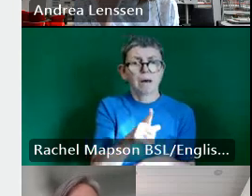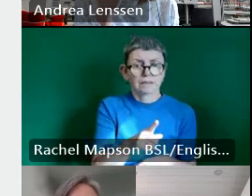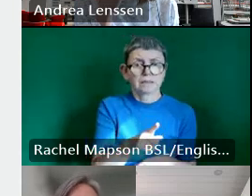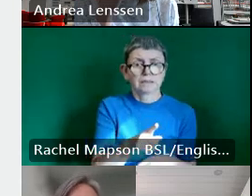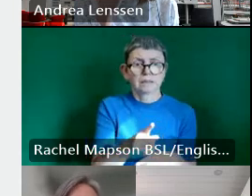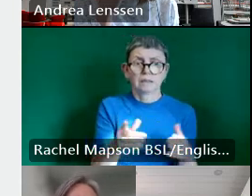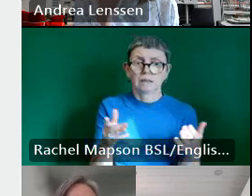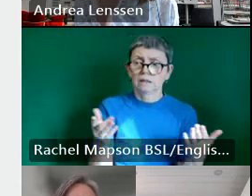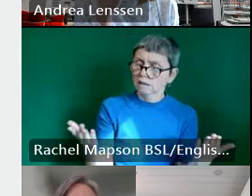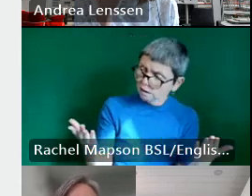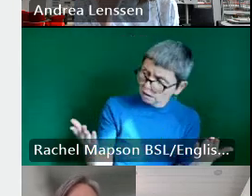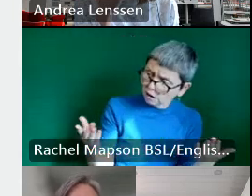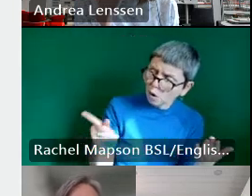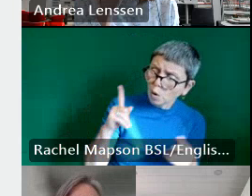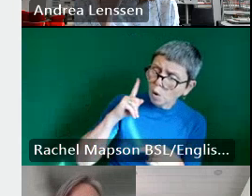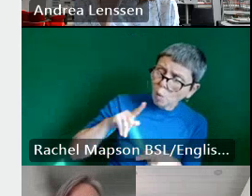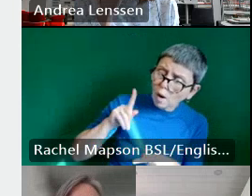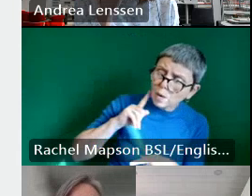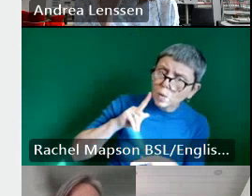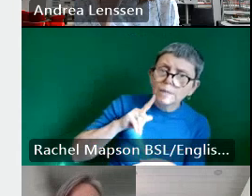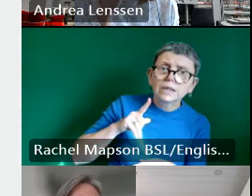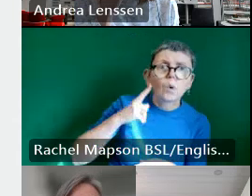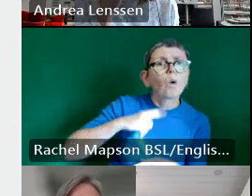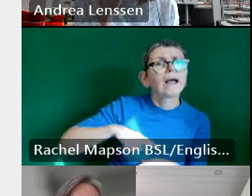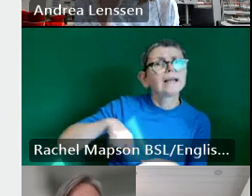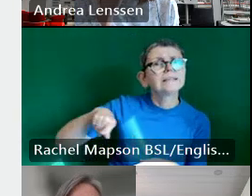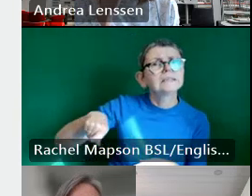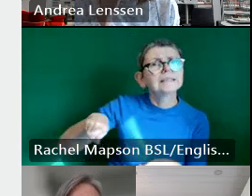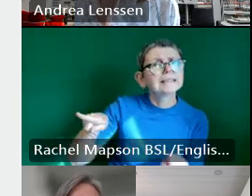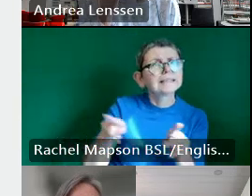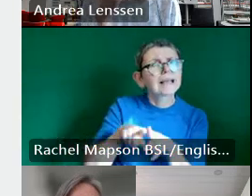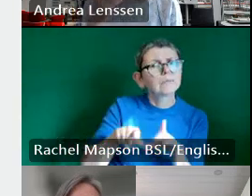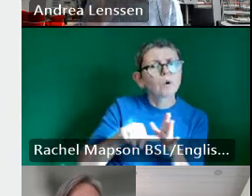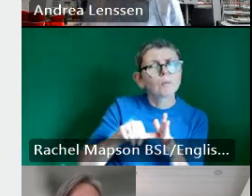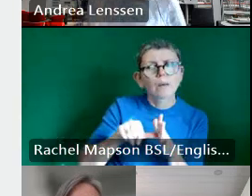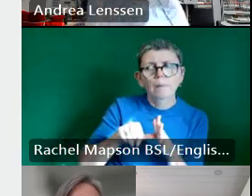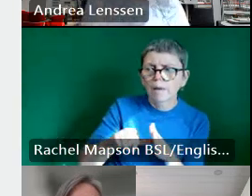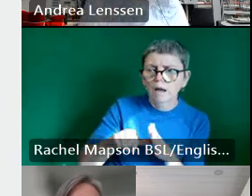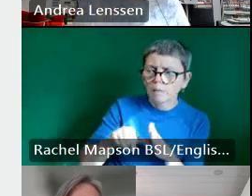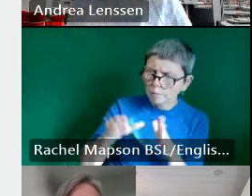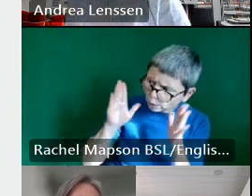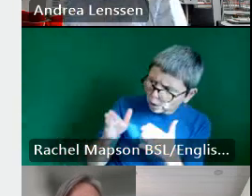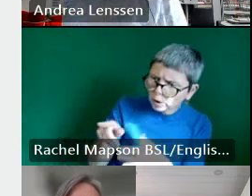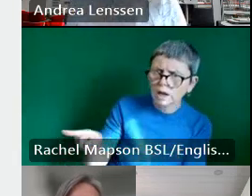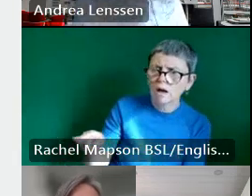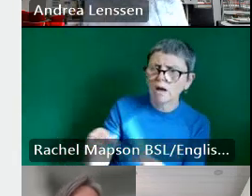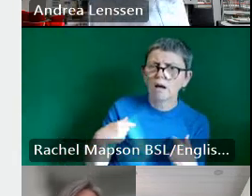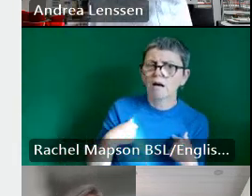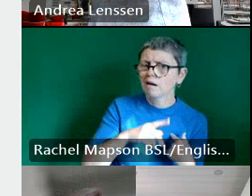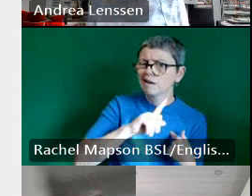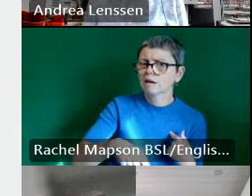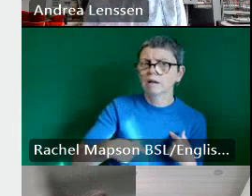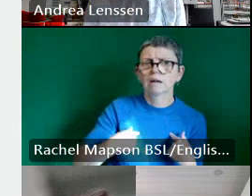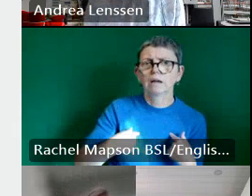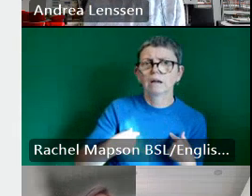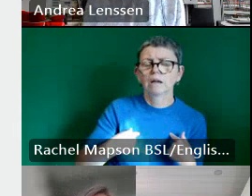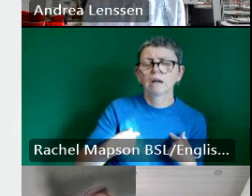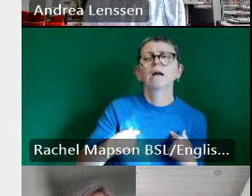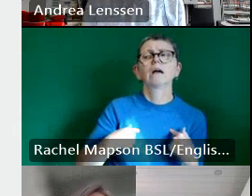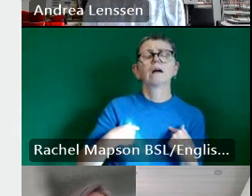there was a white woman who were having the same issue, but being taken more seriously. So they're noting that there's a difference in the treatment